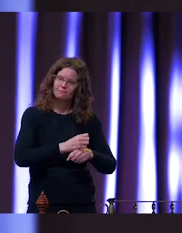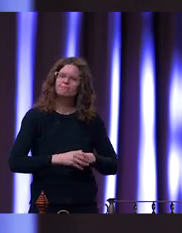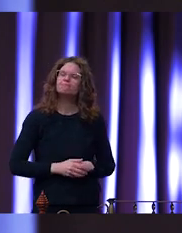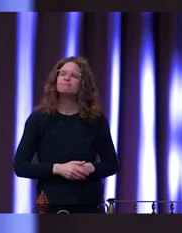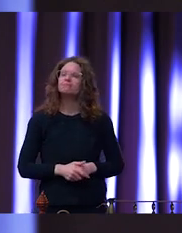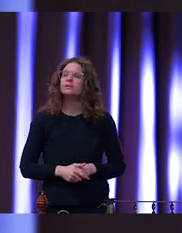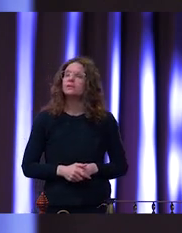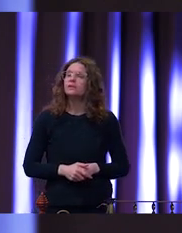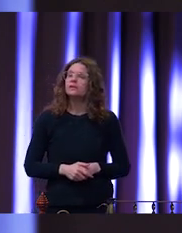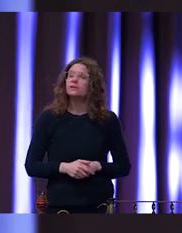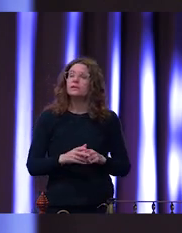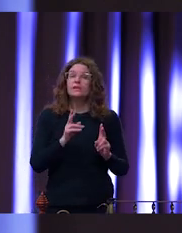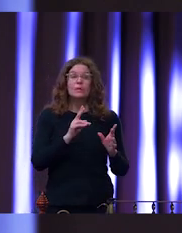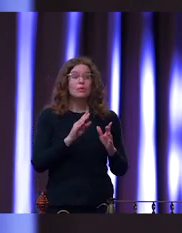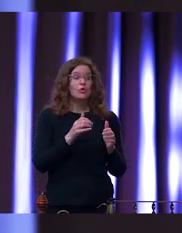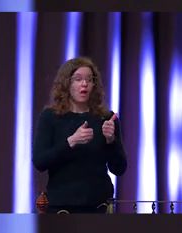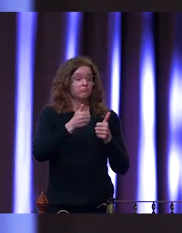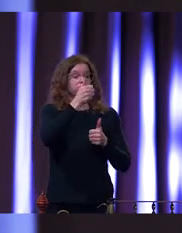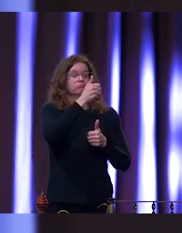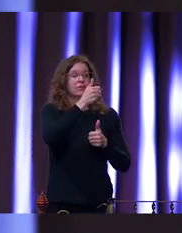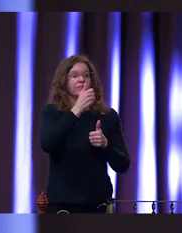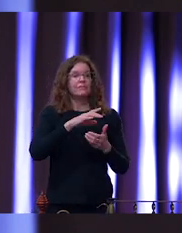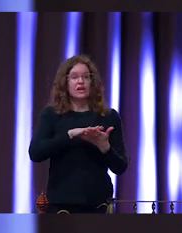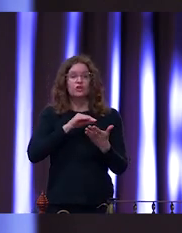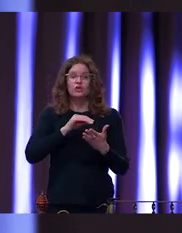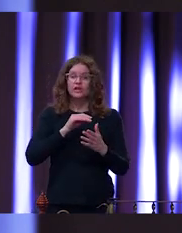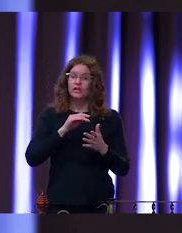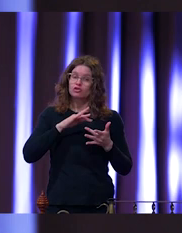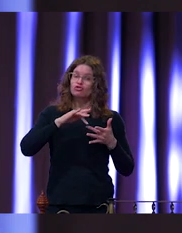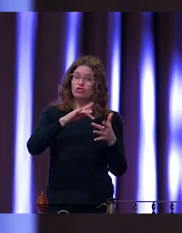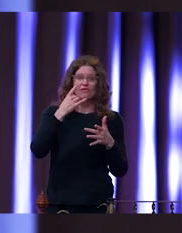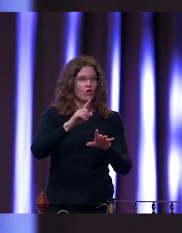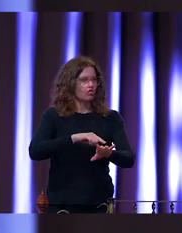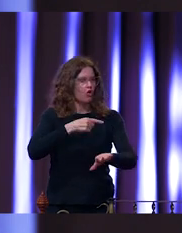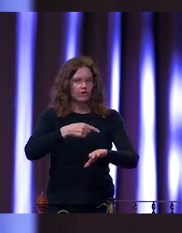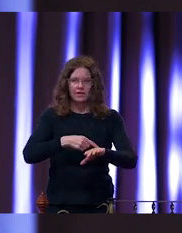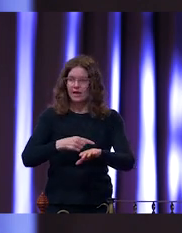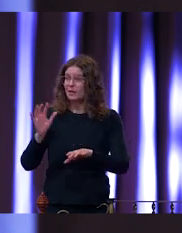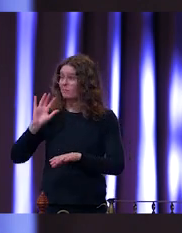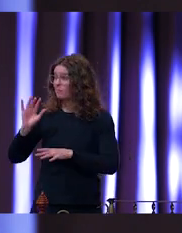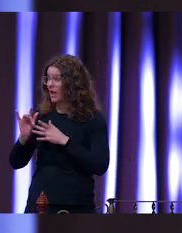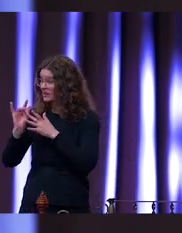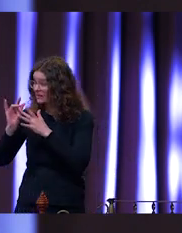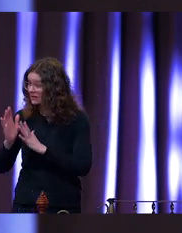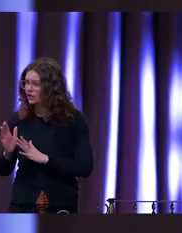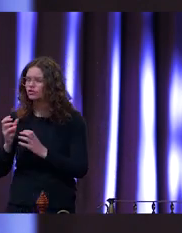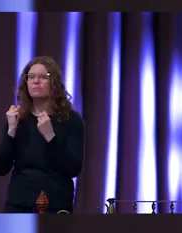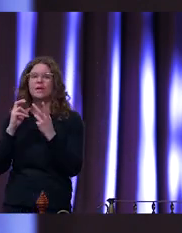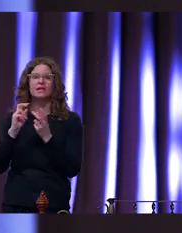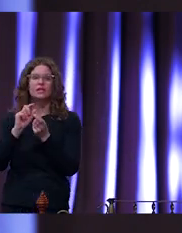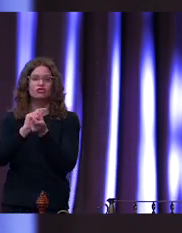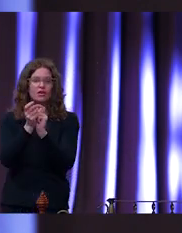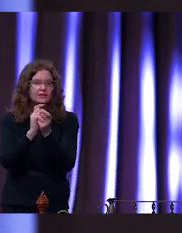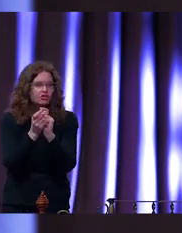Folks in leadership have been on a learning journey for a very long time, right? Under past leadership, there's been so many transitions to what